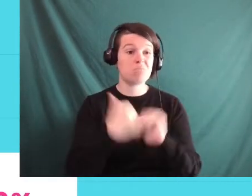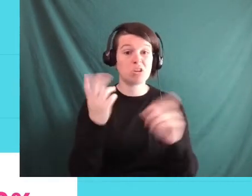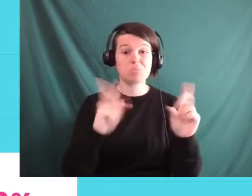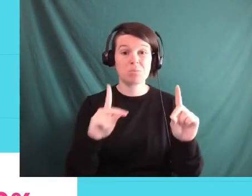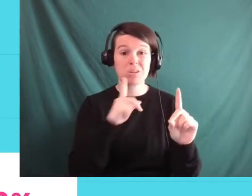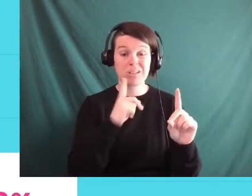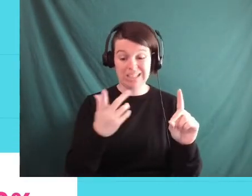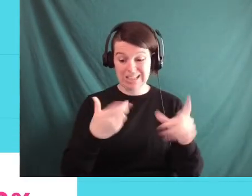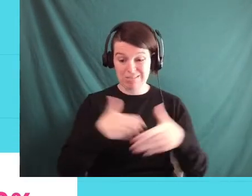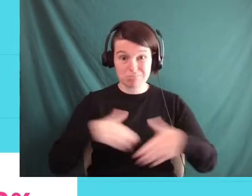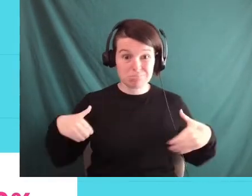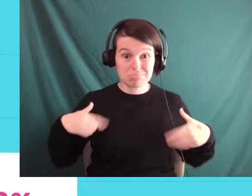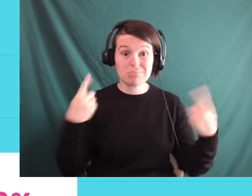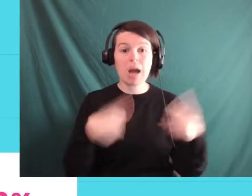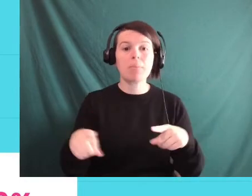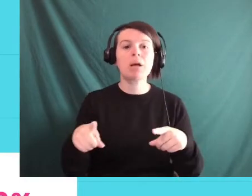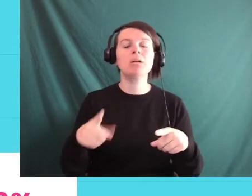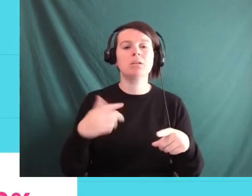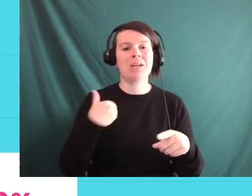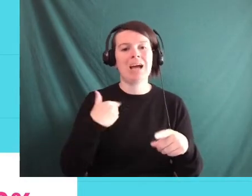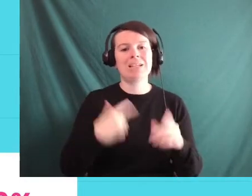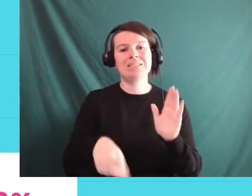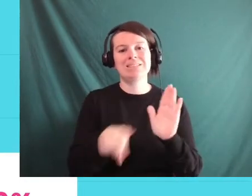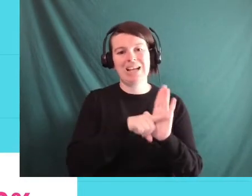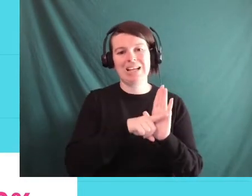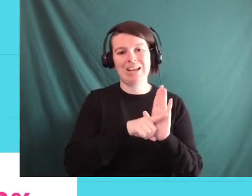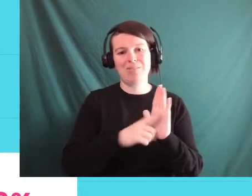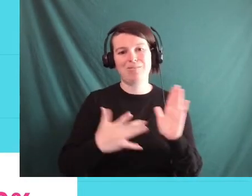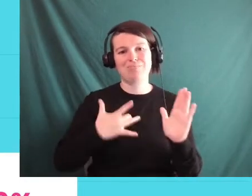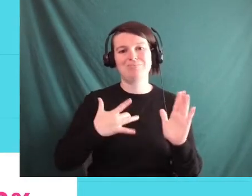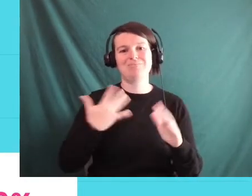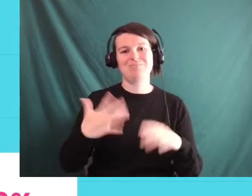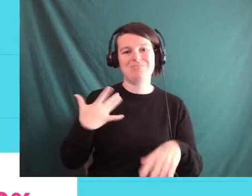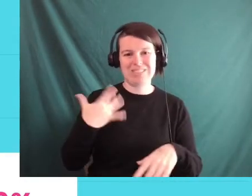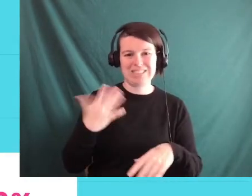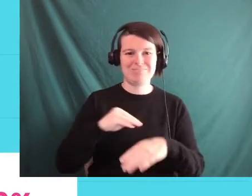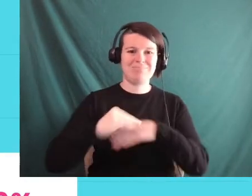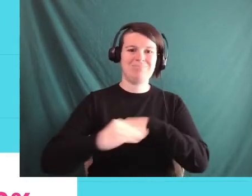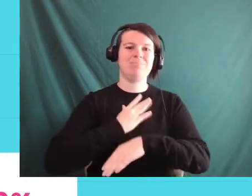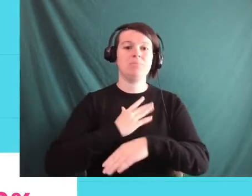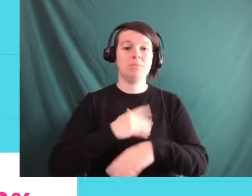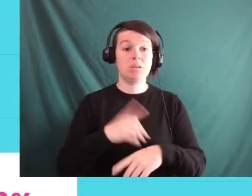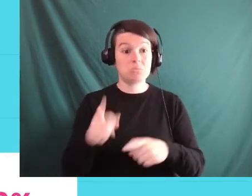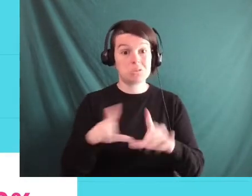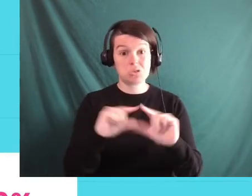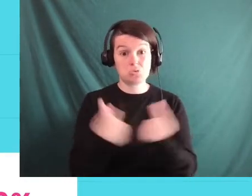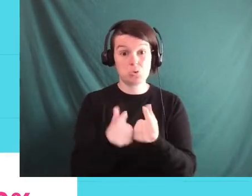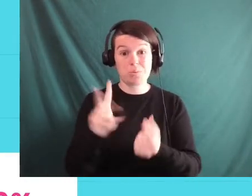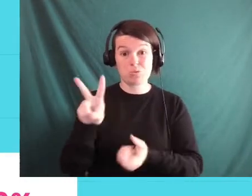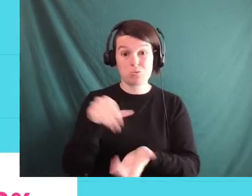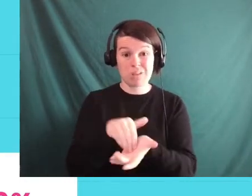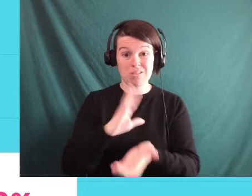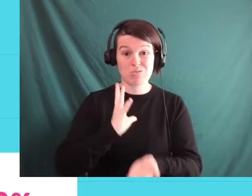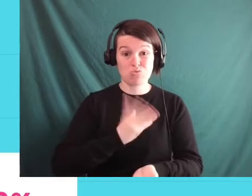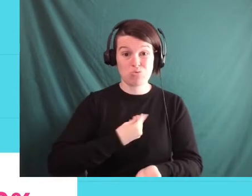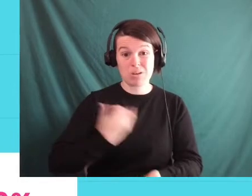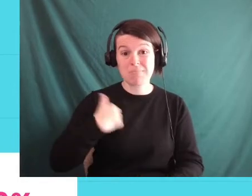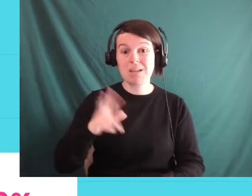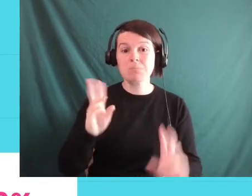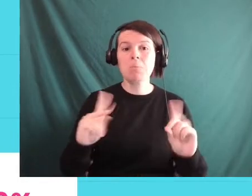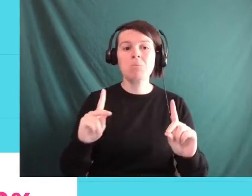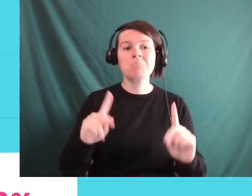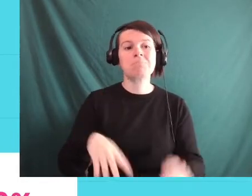ever bound their chest has had some kind of negative side effect. And according to this group, 89% of the